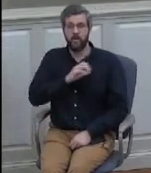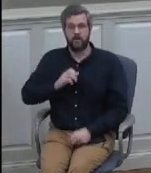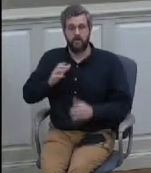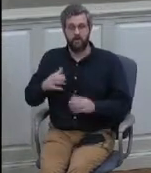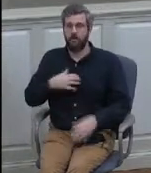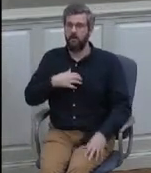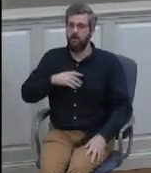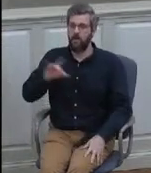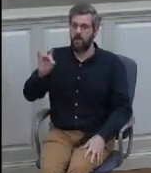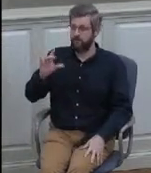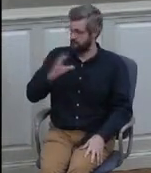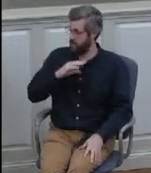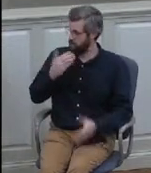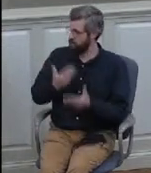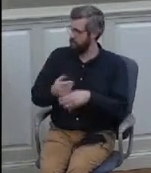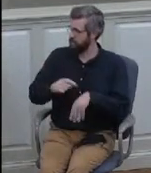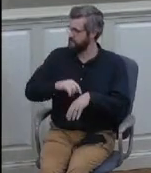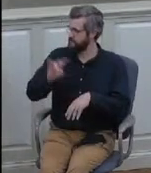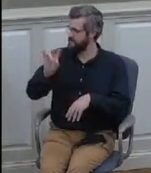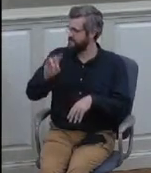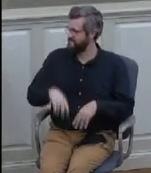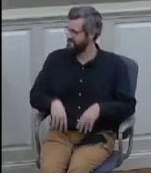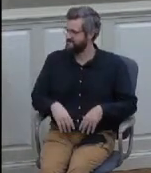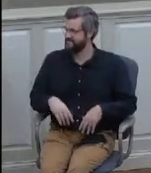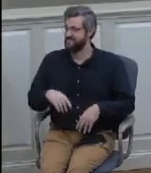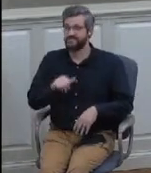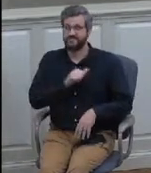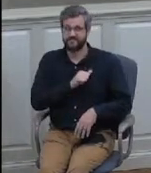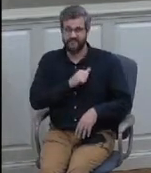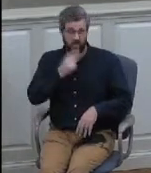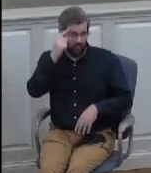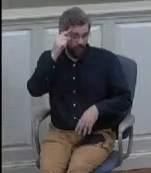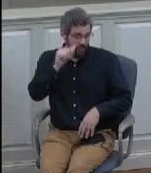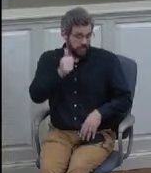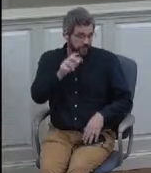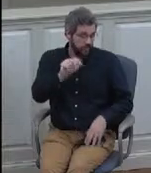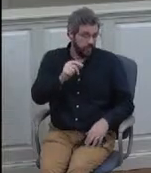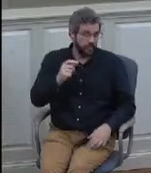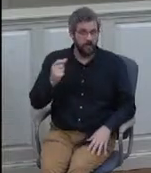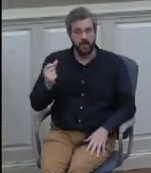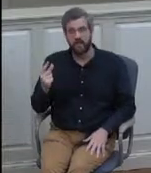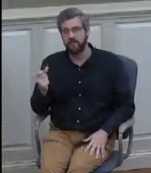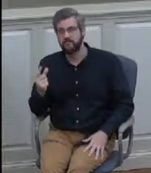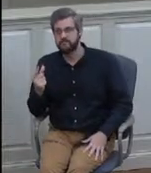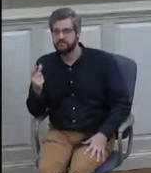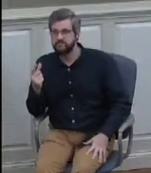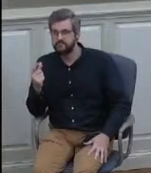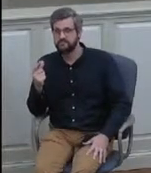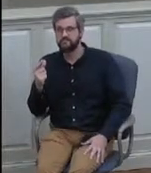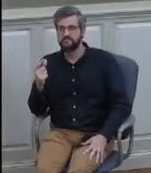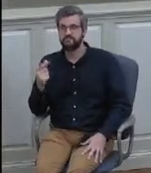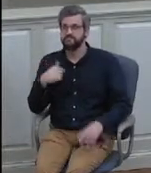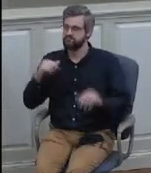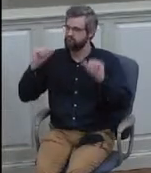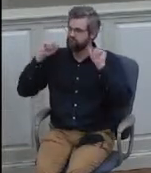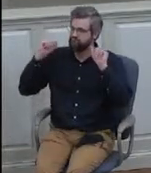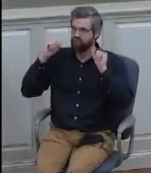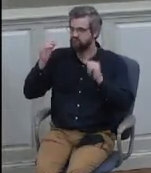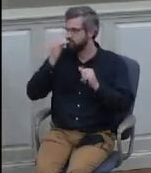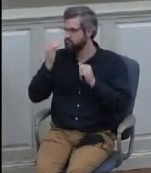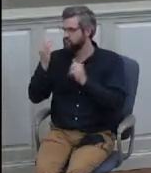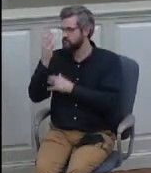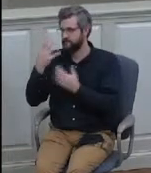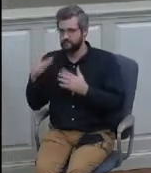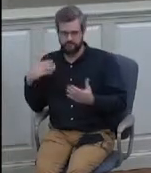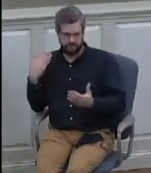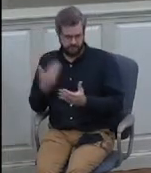He said, okay, I'm here at 7. Yeah. I was thinking 10:30, 11 o'clock myself. You know, I get to have my workout and my breakfast before I get here. Because